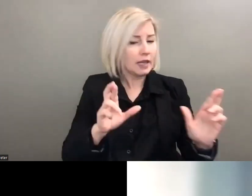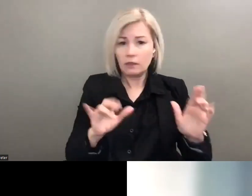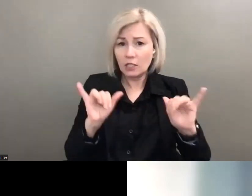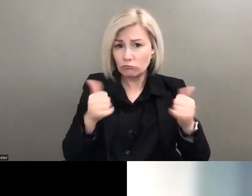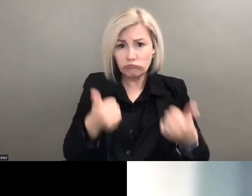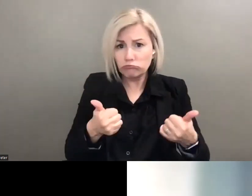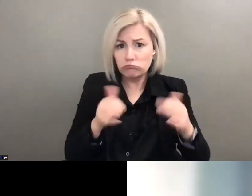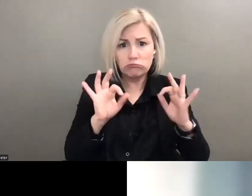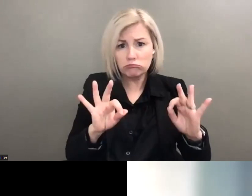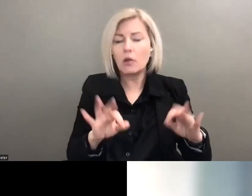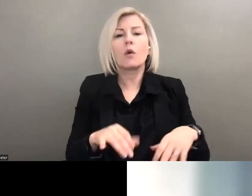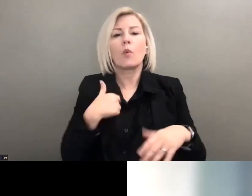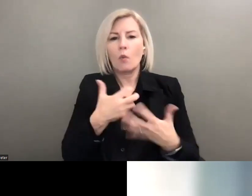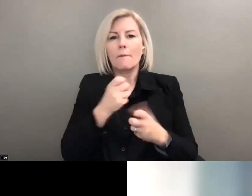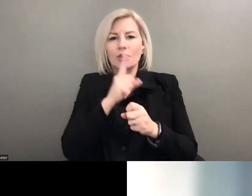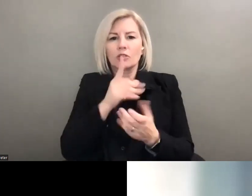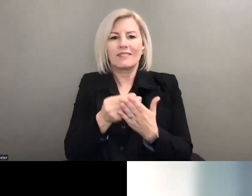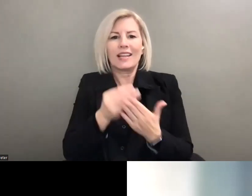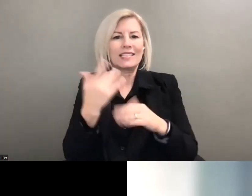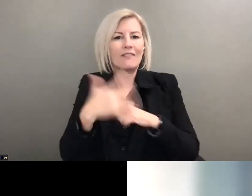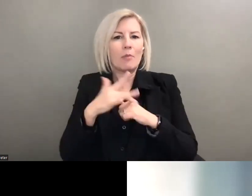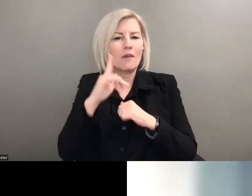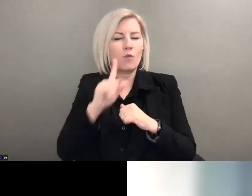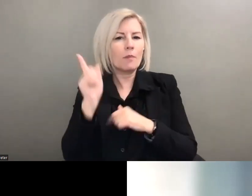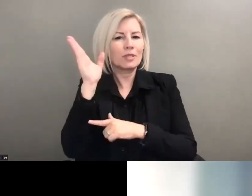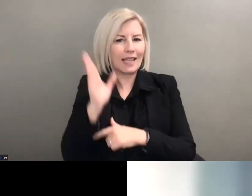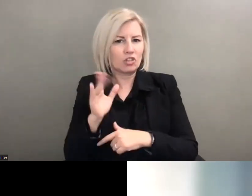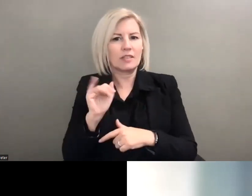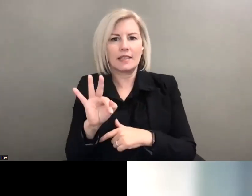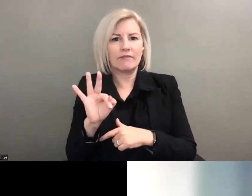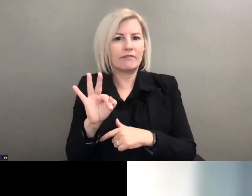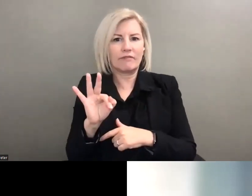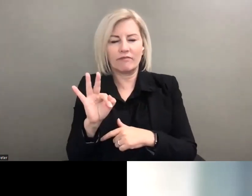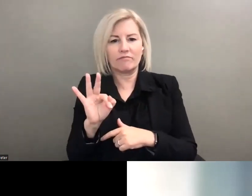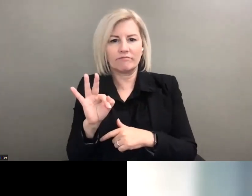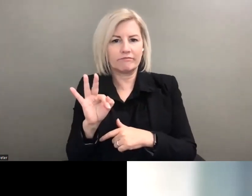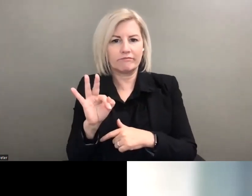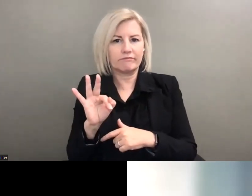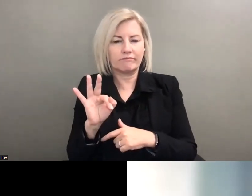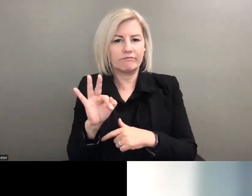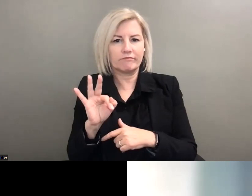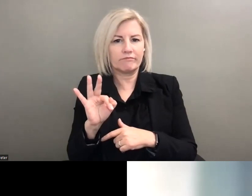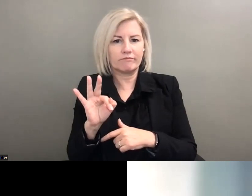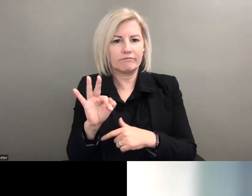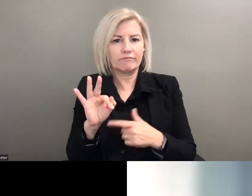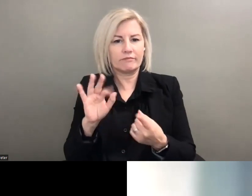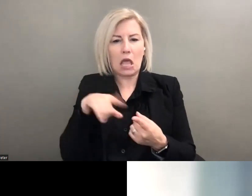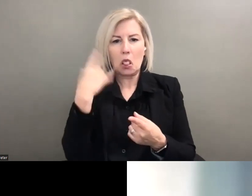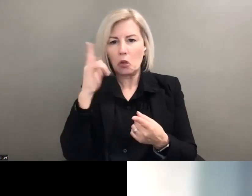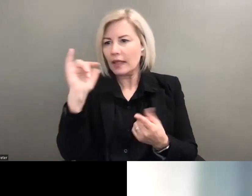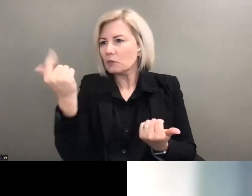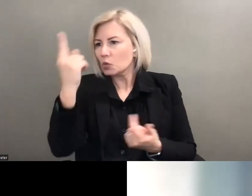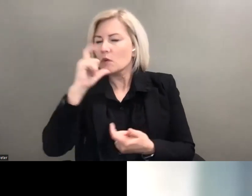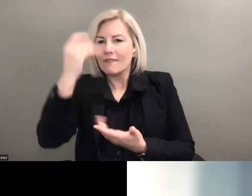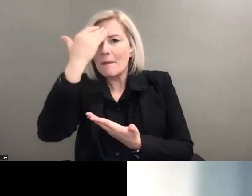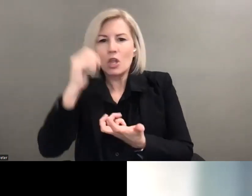We want to make sure that this funding is available for presenters if they look like a presenter that you may be familiar with doing